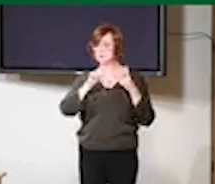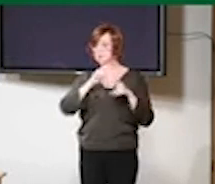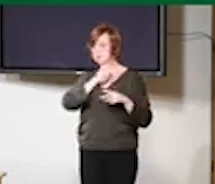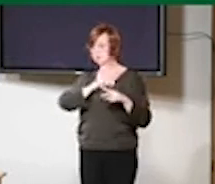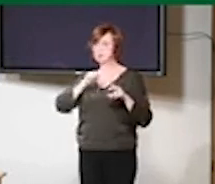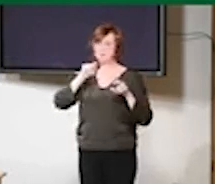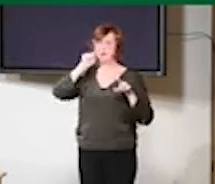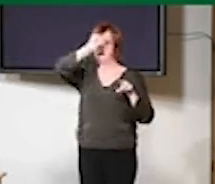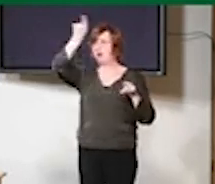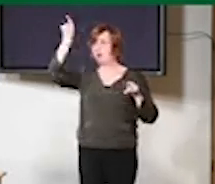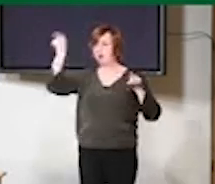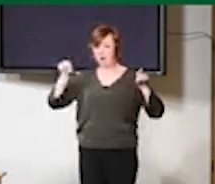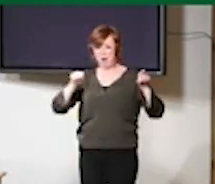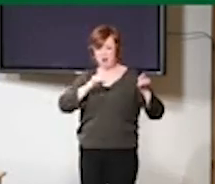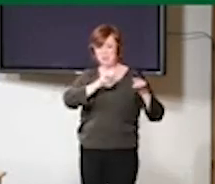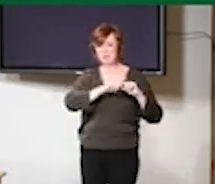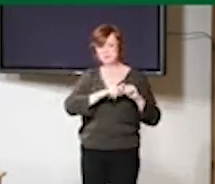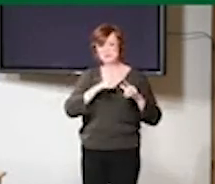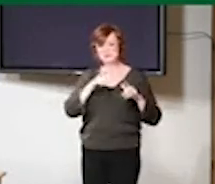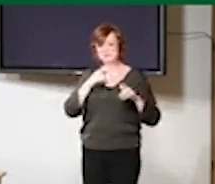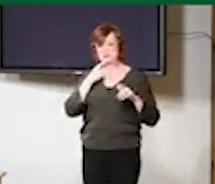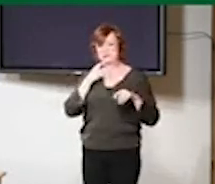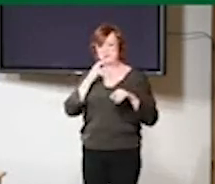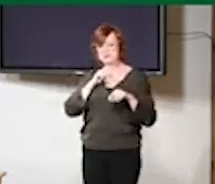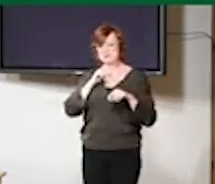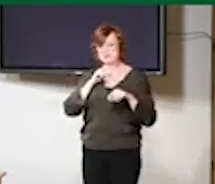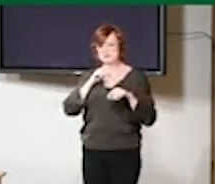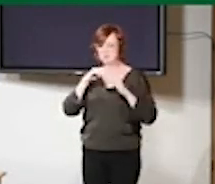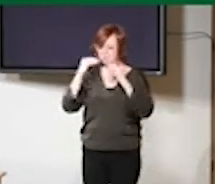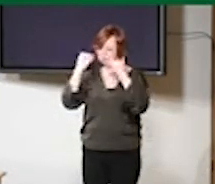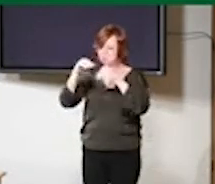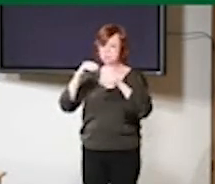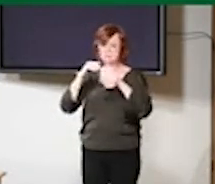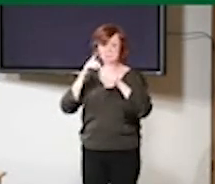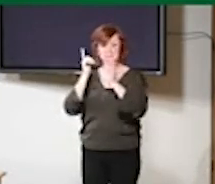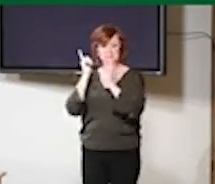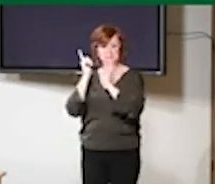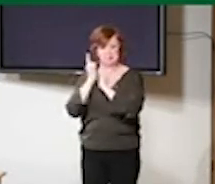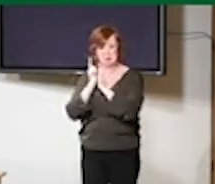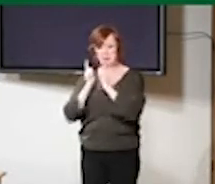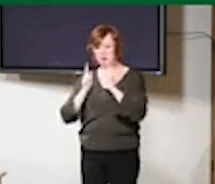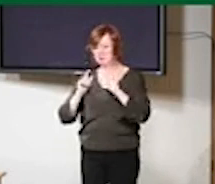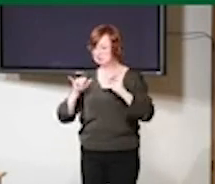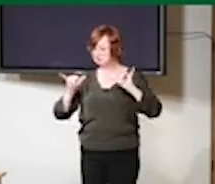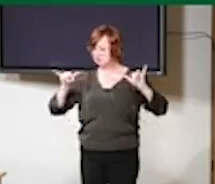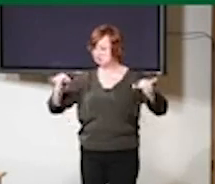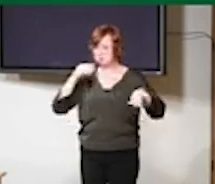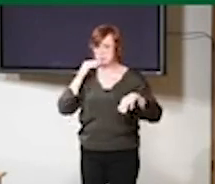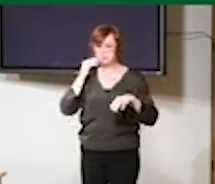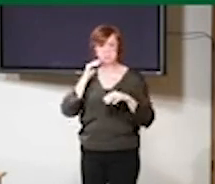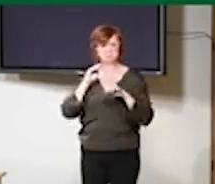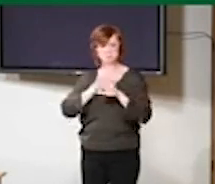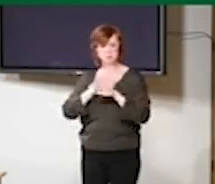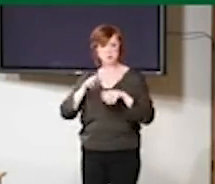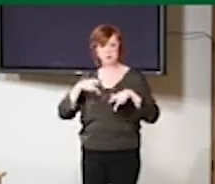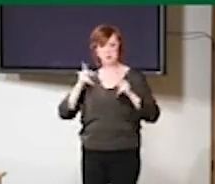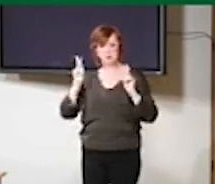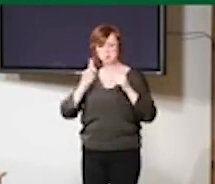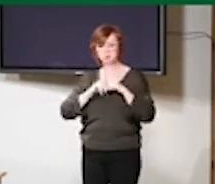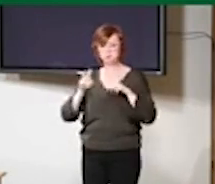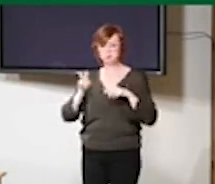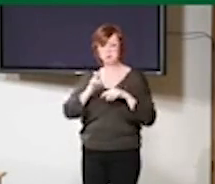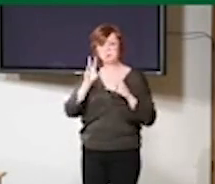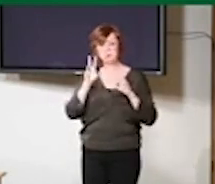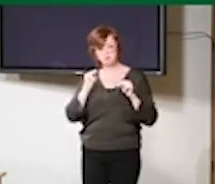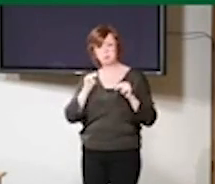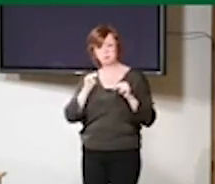unless it is absolutely necessary for work or for some reason that is existential.